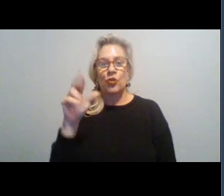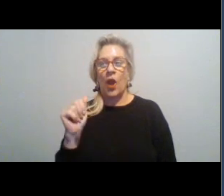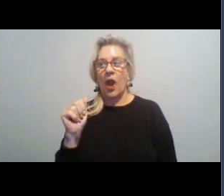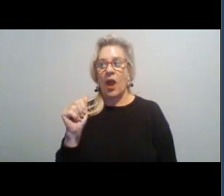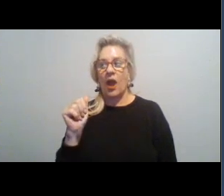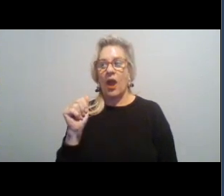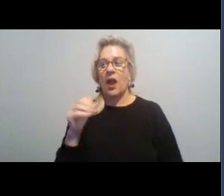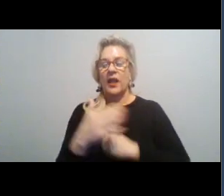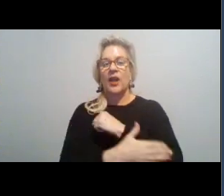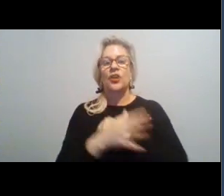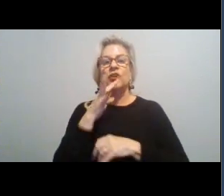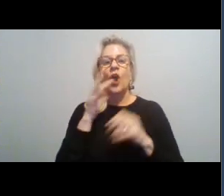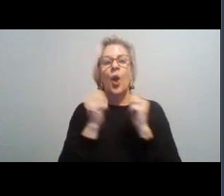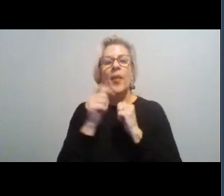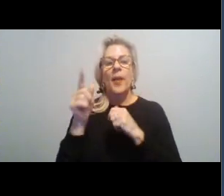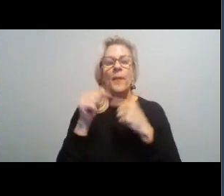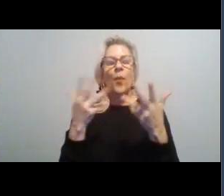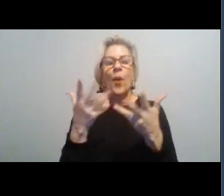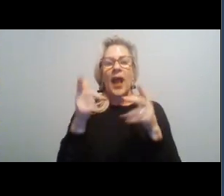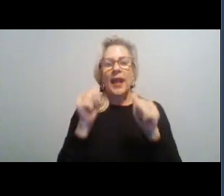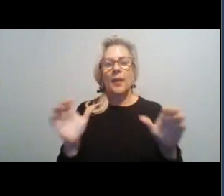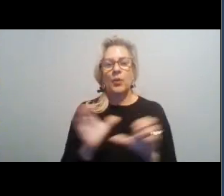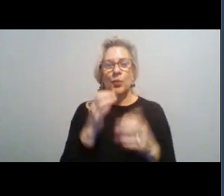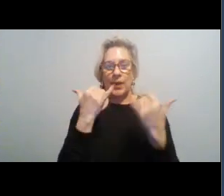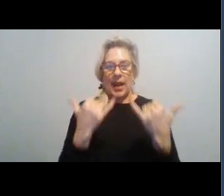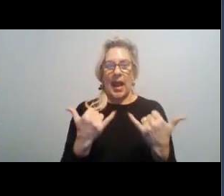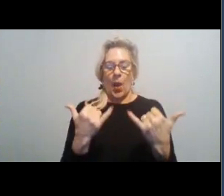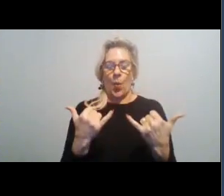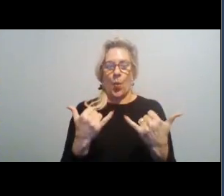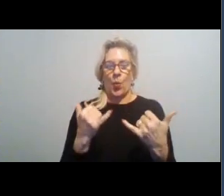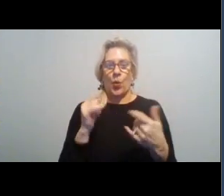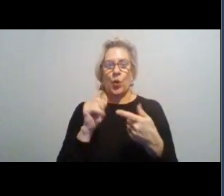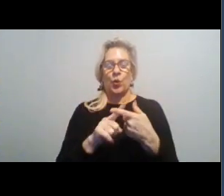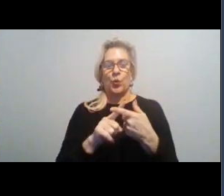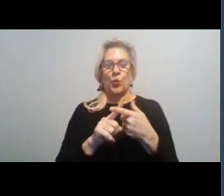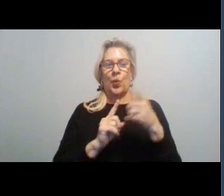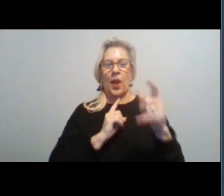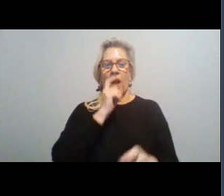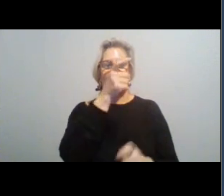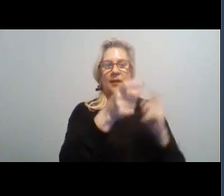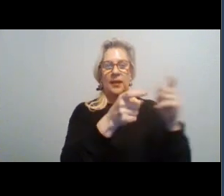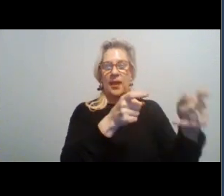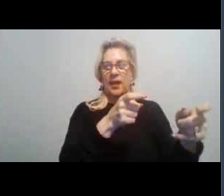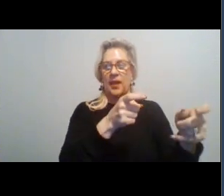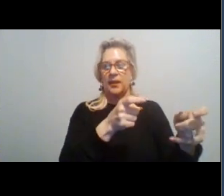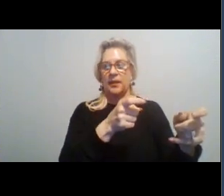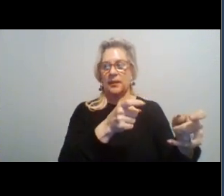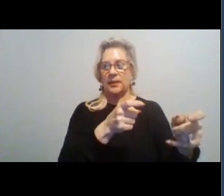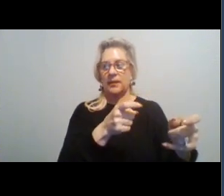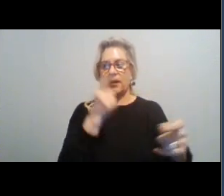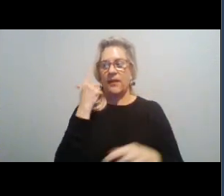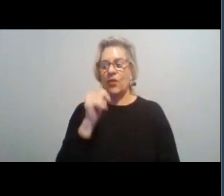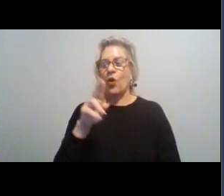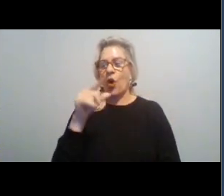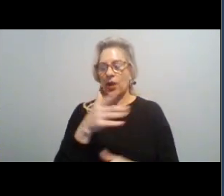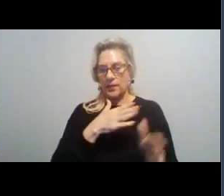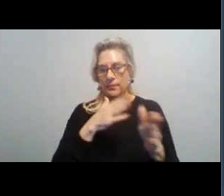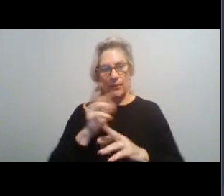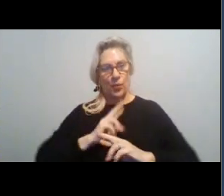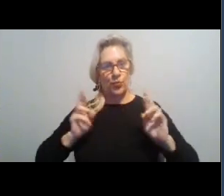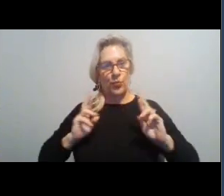talk to them about what they can be doing now to allocate in July or August, and be ready